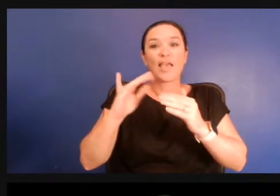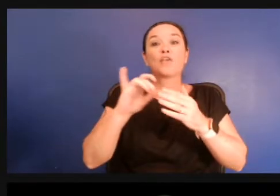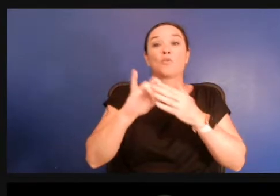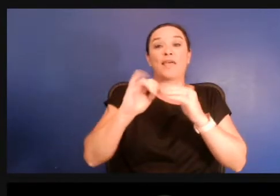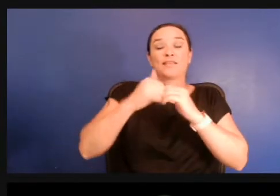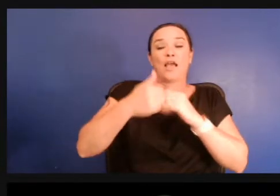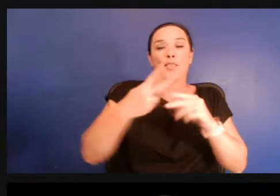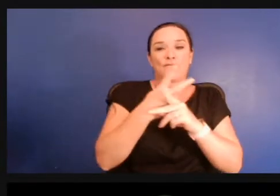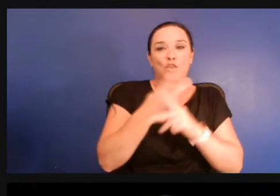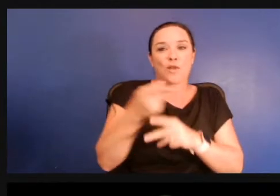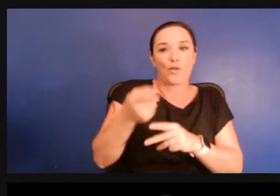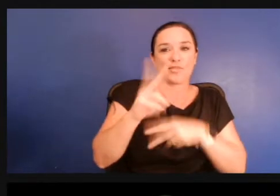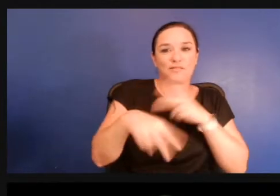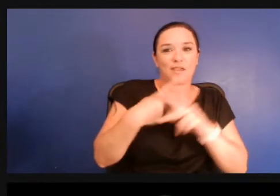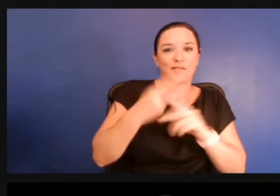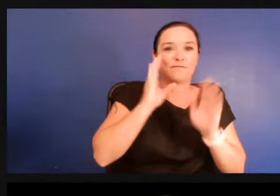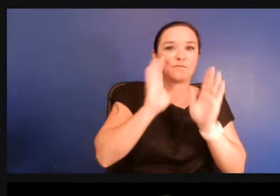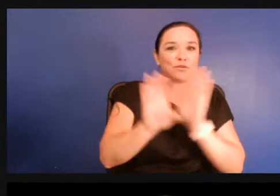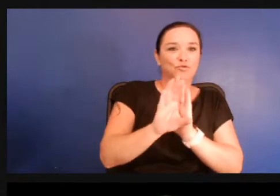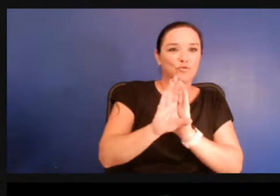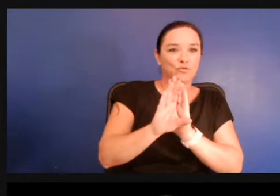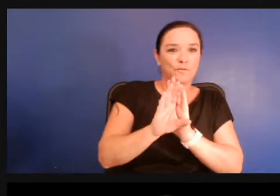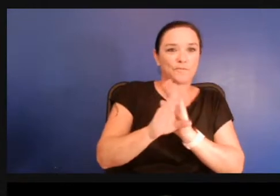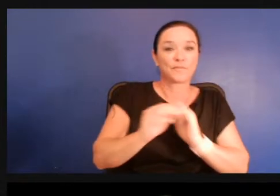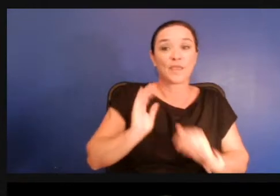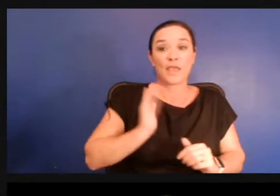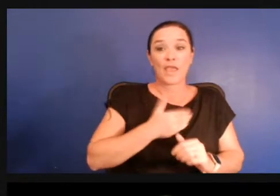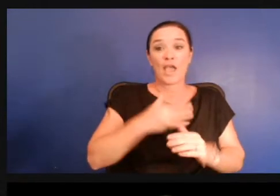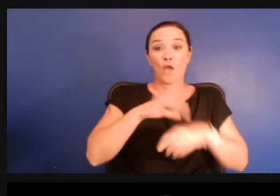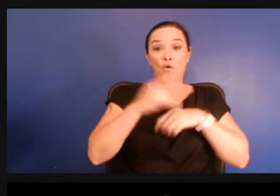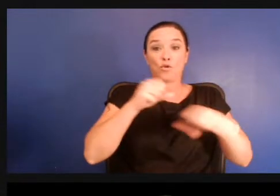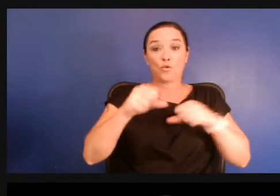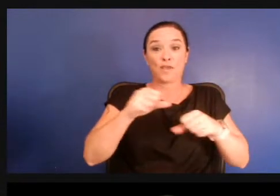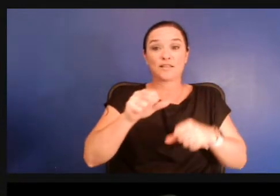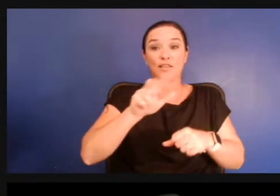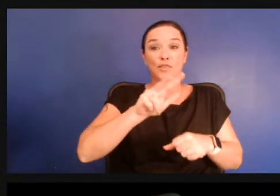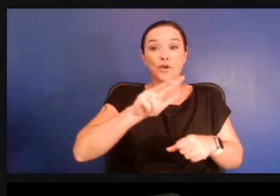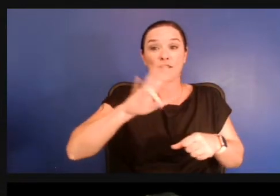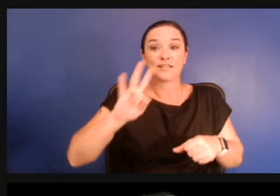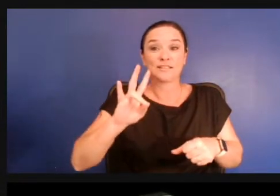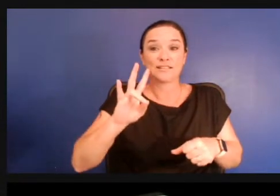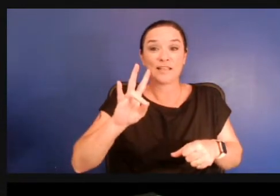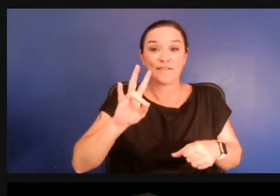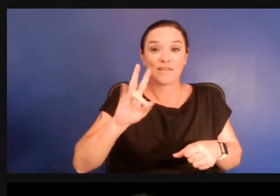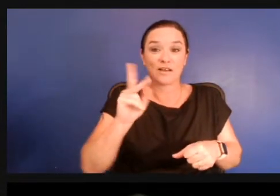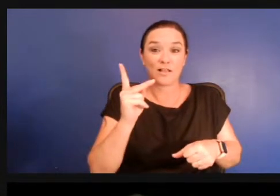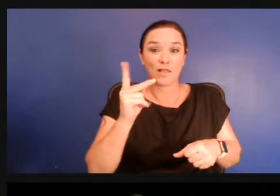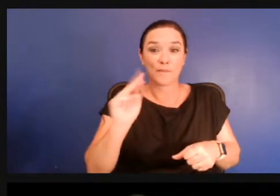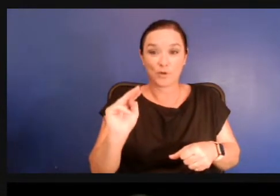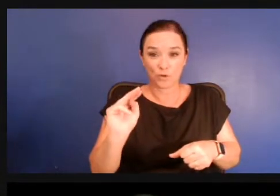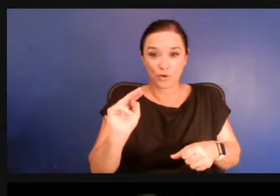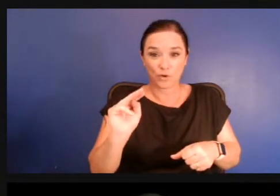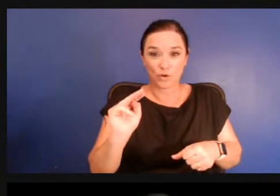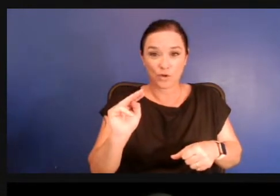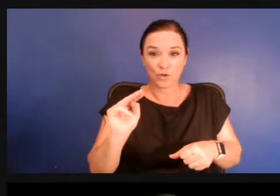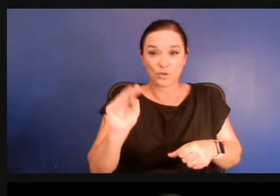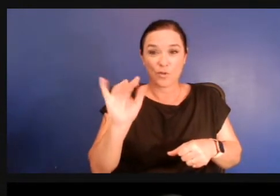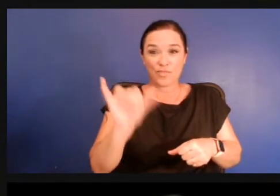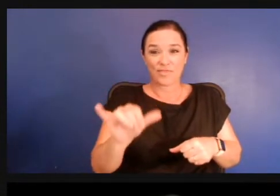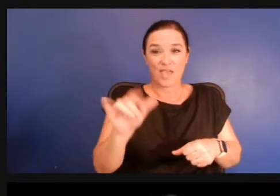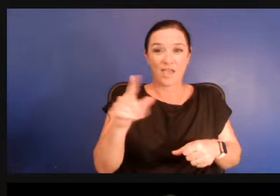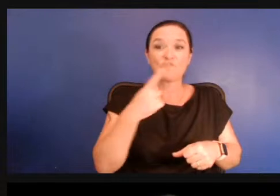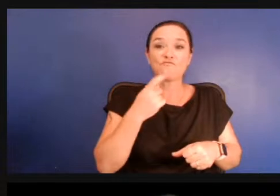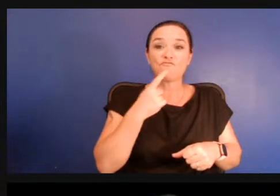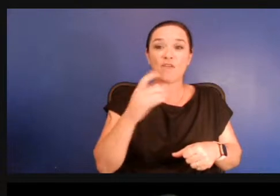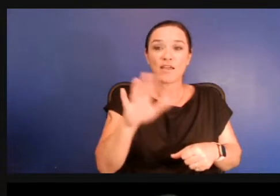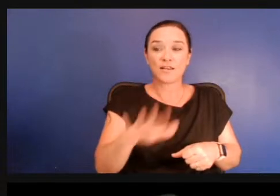this. All right, so our earthquake's down at 37 kilometers. So it's in this range right in here, down in there, right?